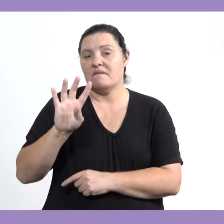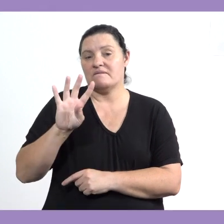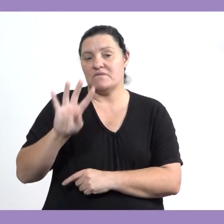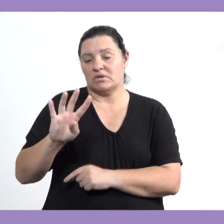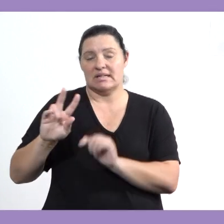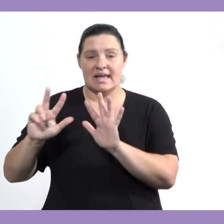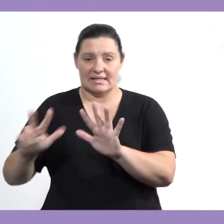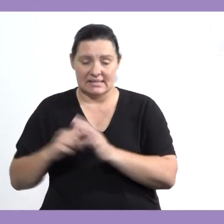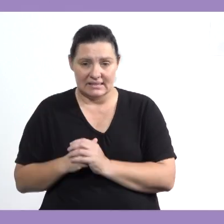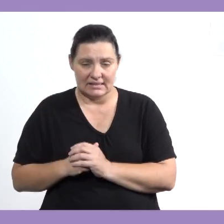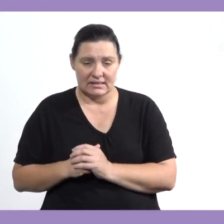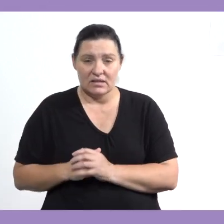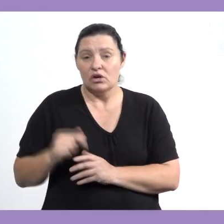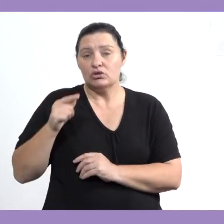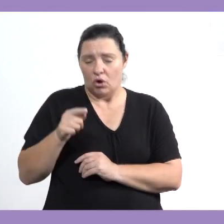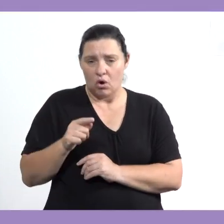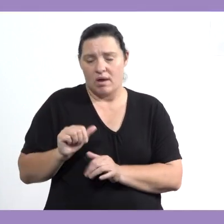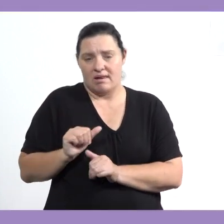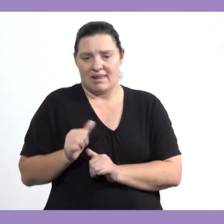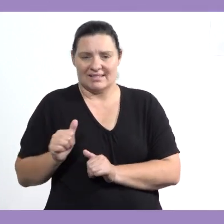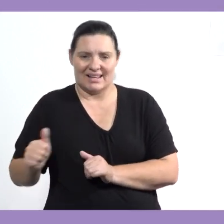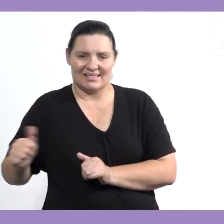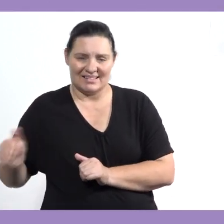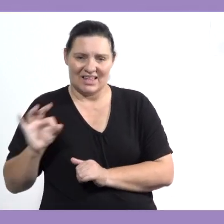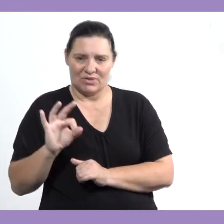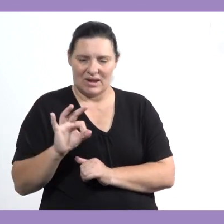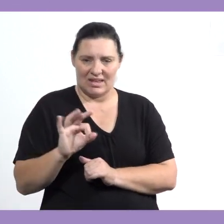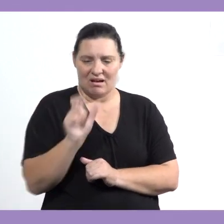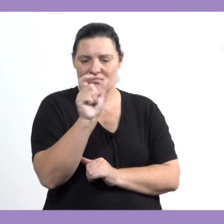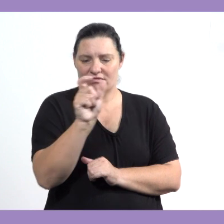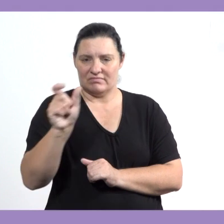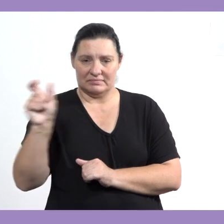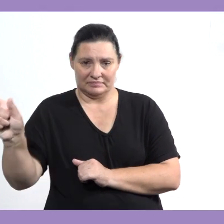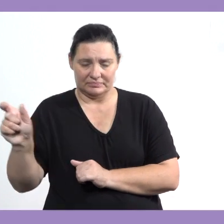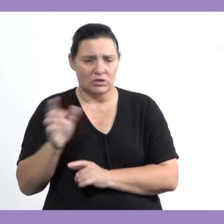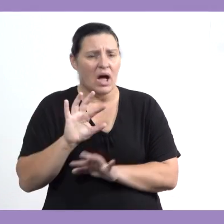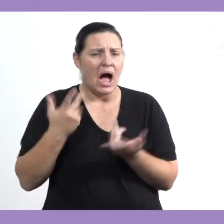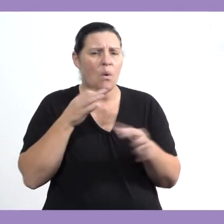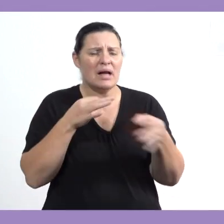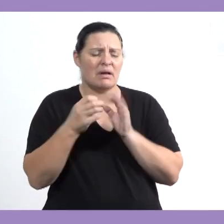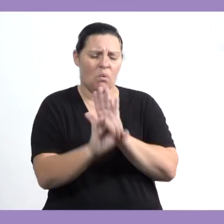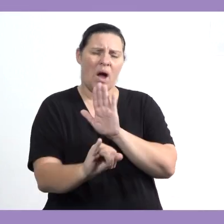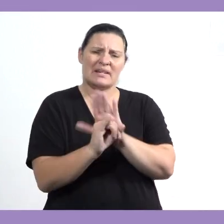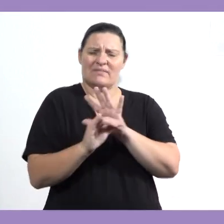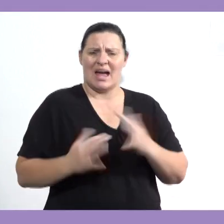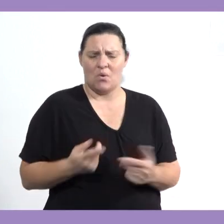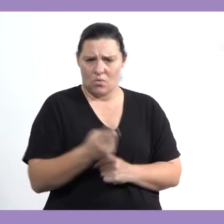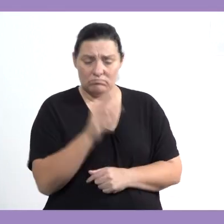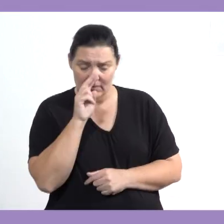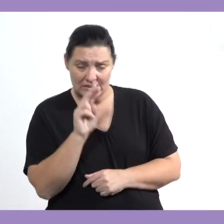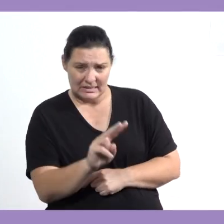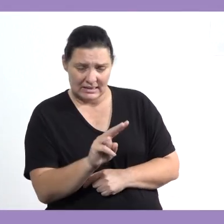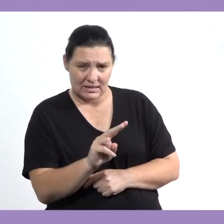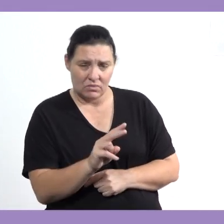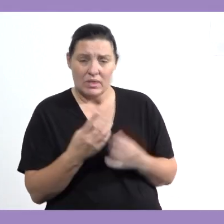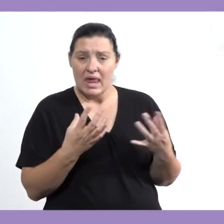be 48. So those are the next 3 terms. So how do we explain how we identified them? So as